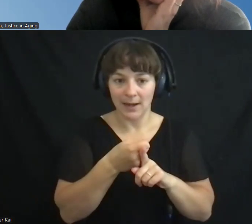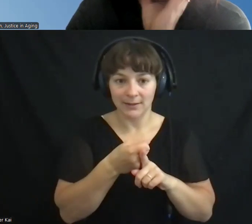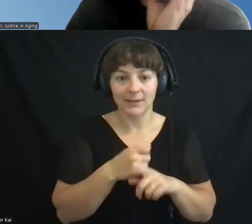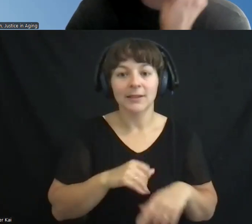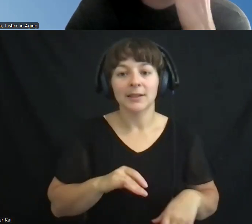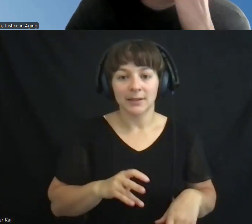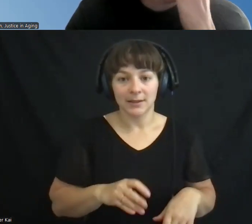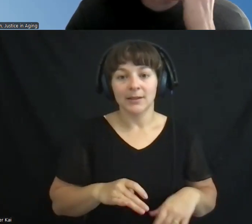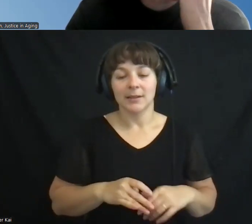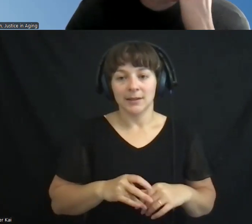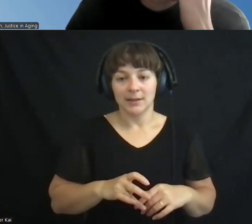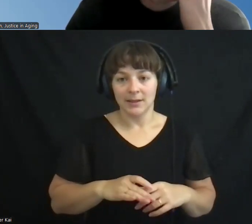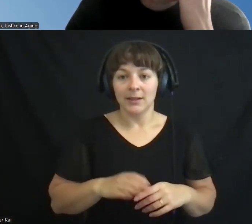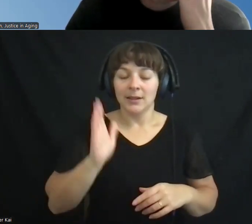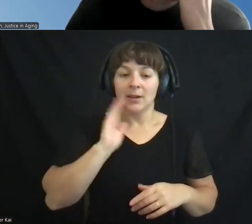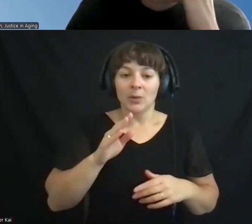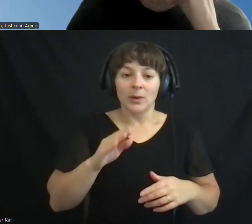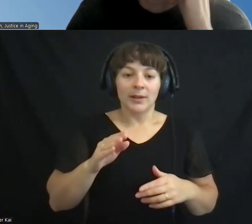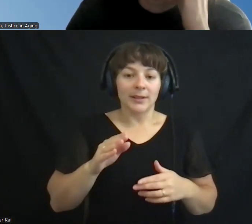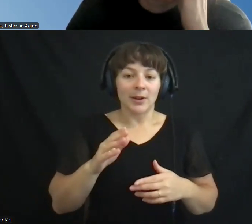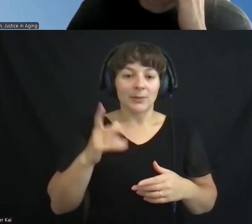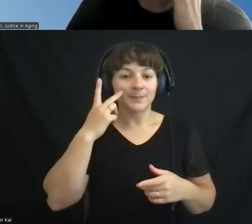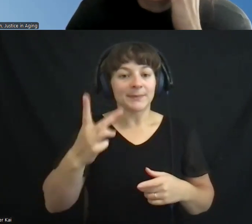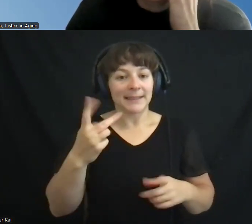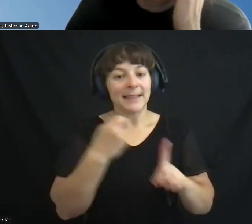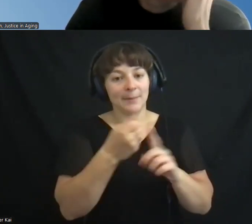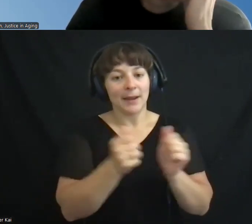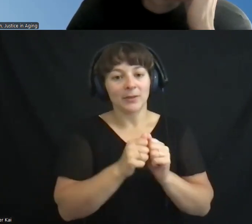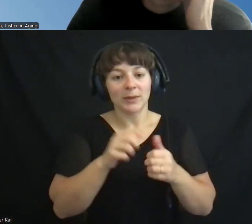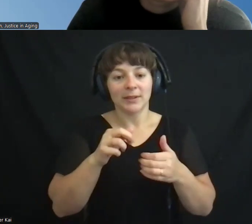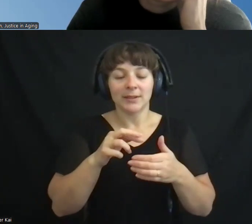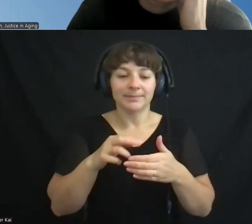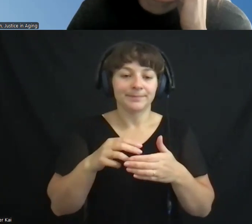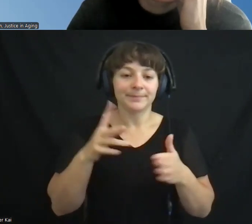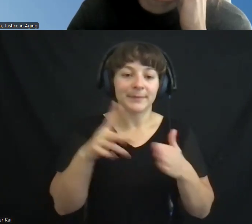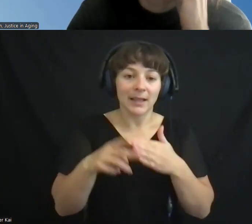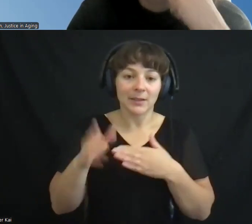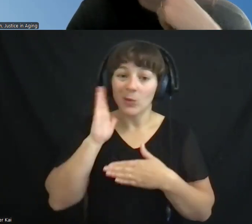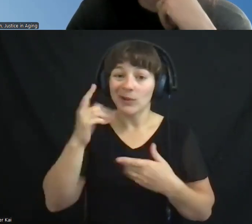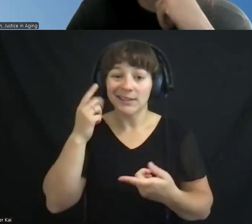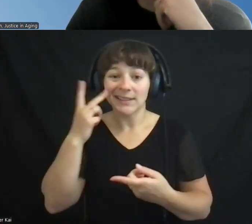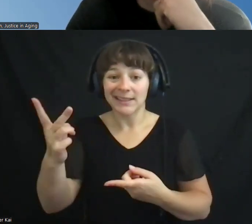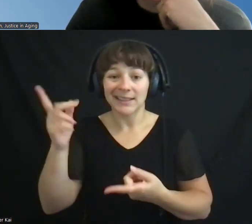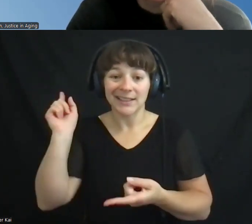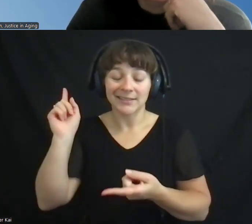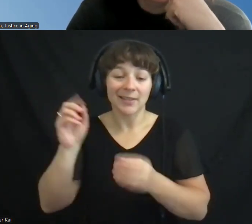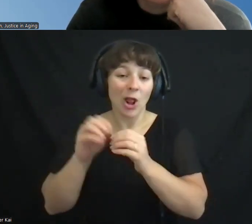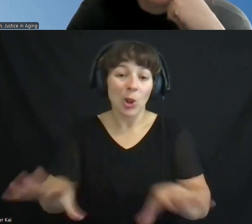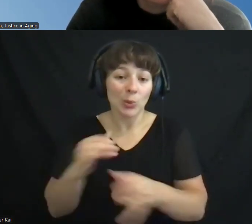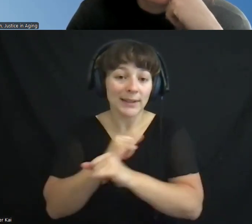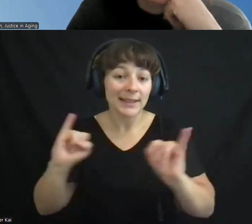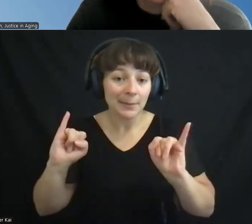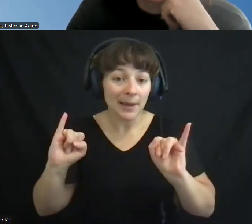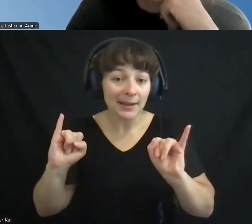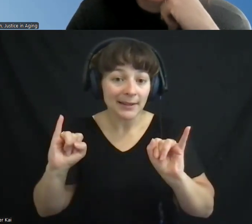result with some of these severe cuts in loss of independence. We would see more people having to rely